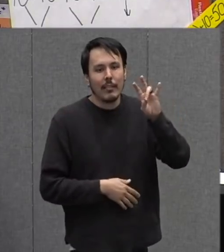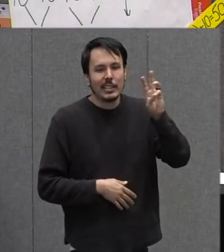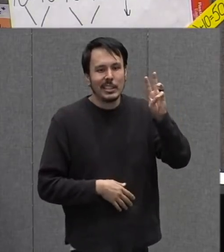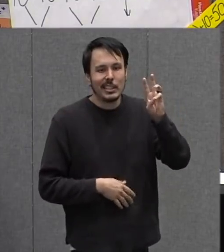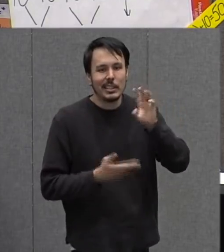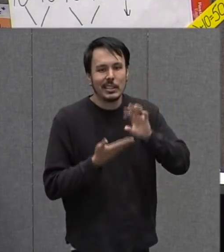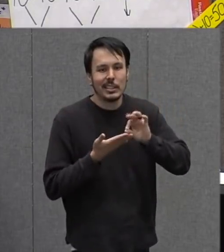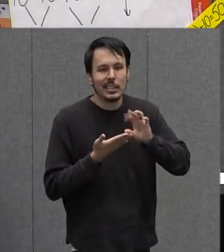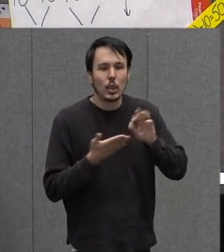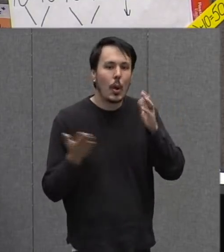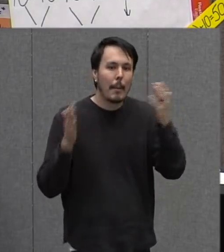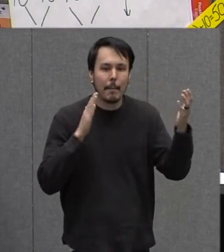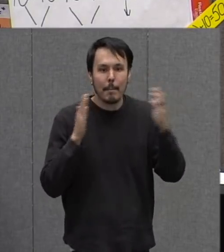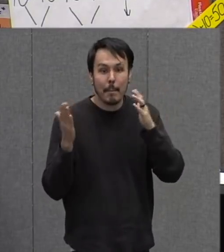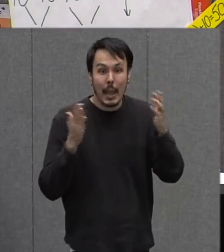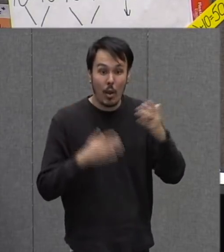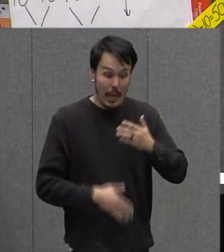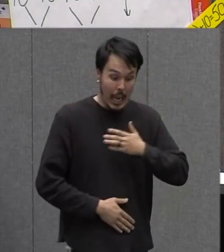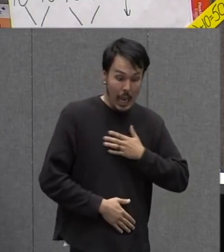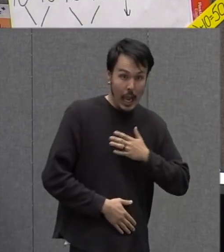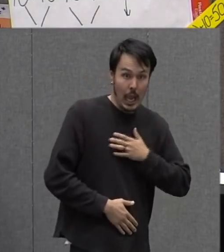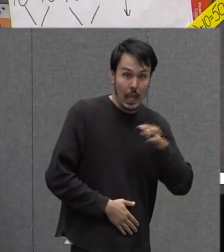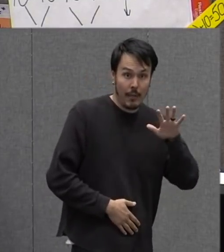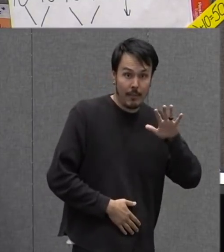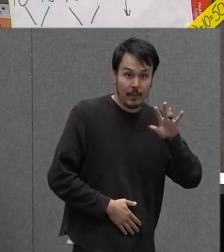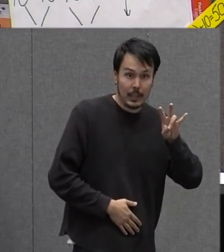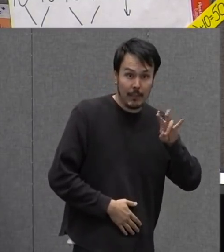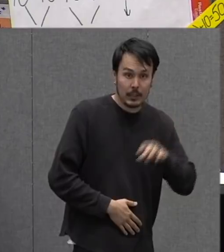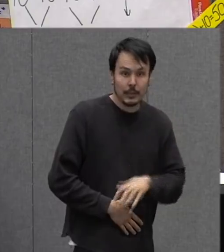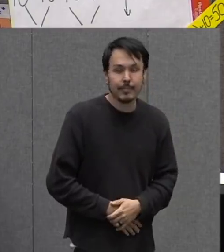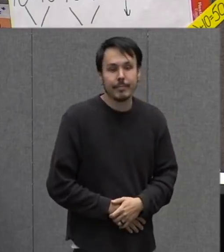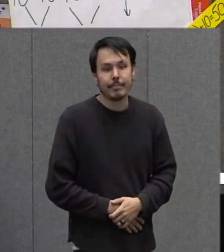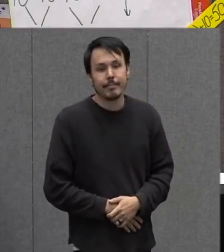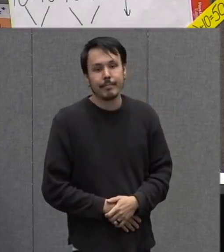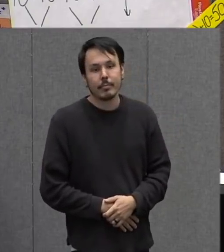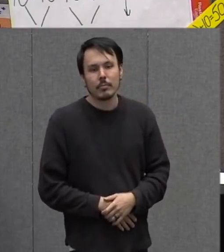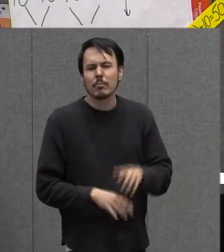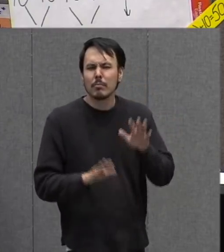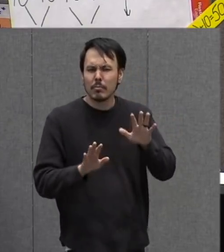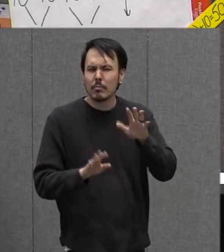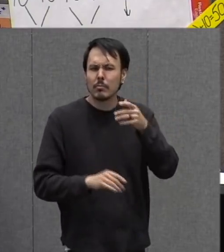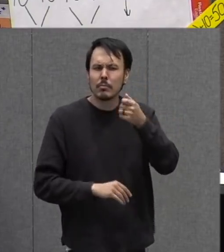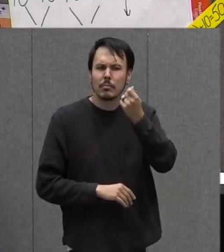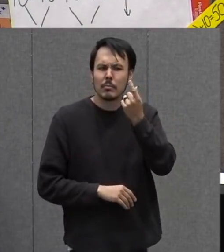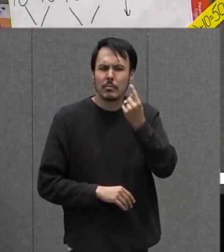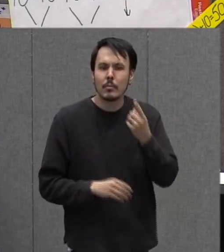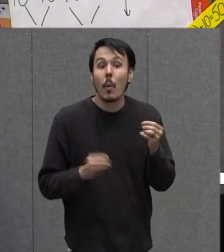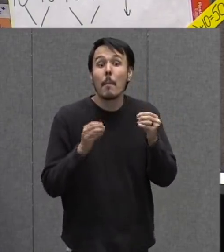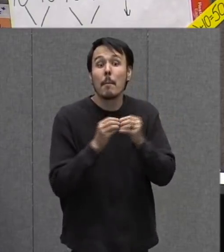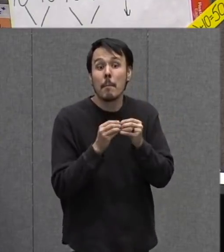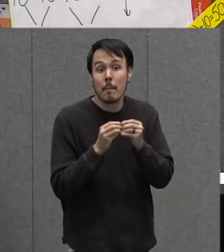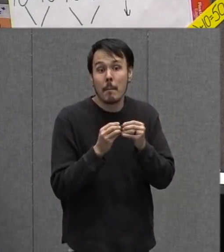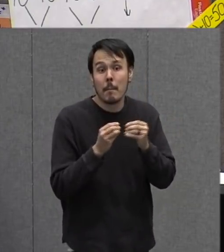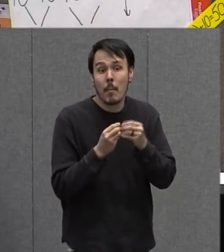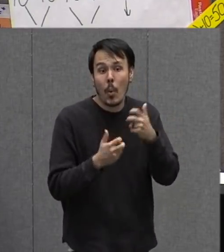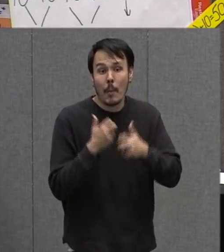our 57 stickers we handed out. But this one has more problems.